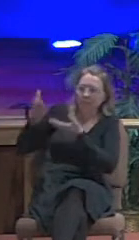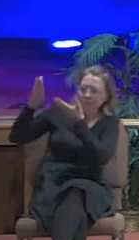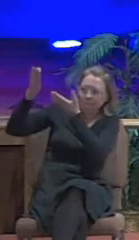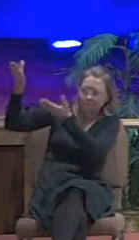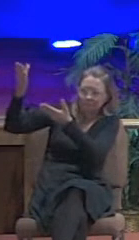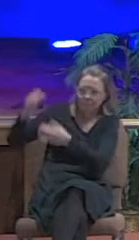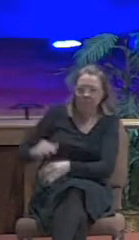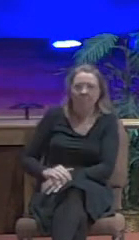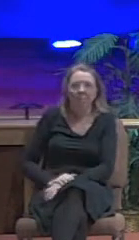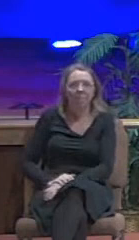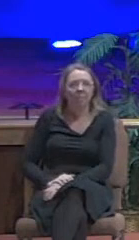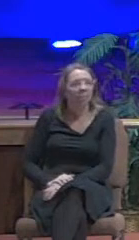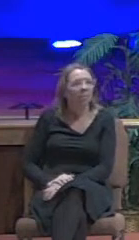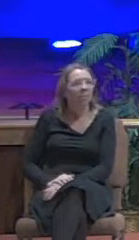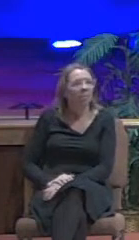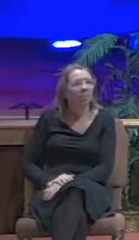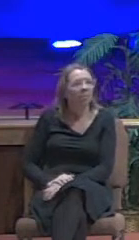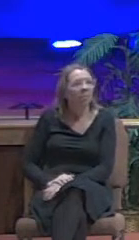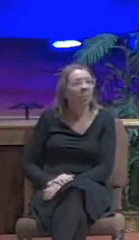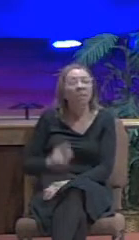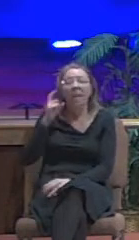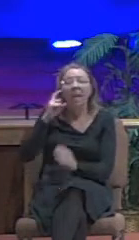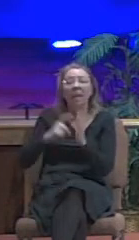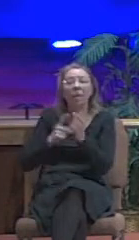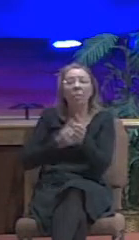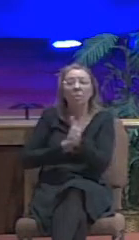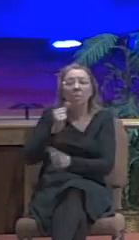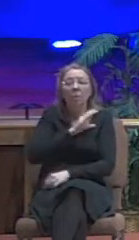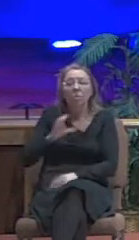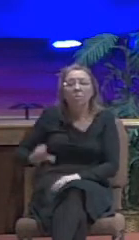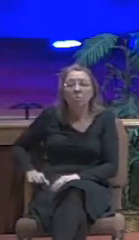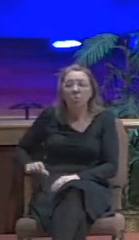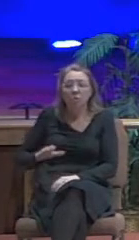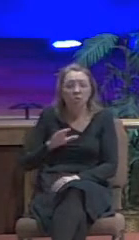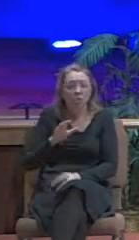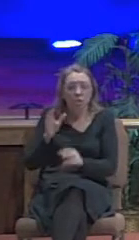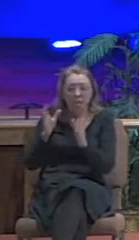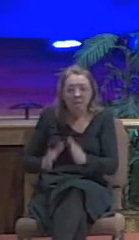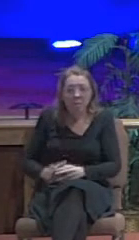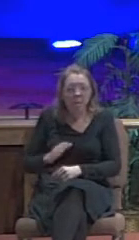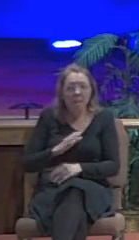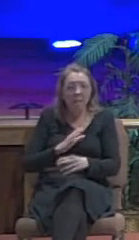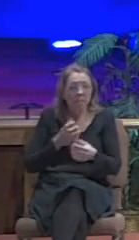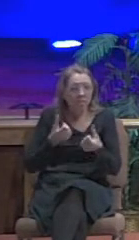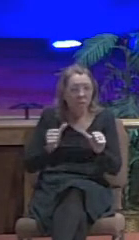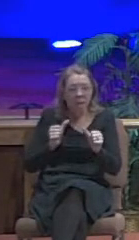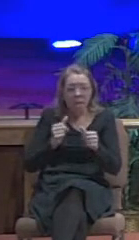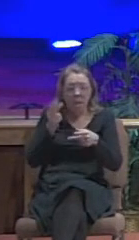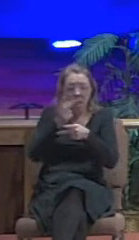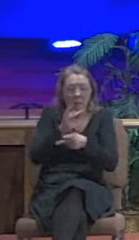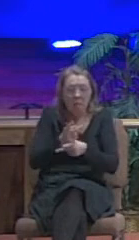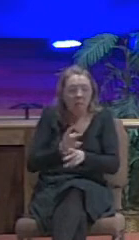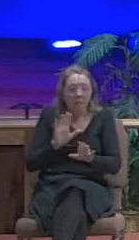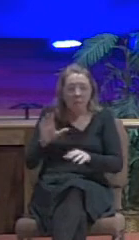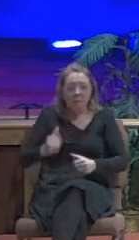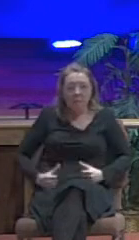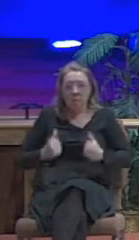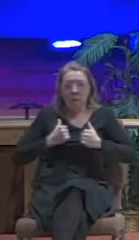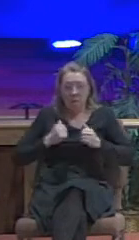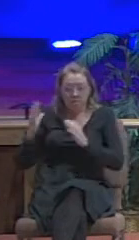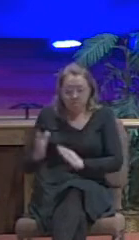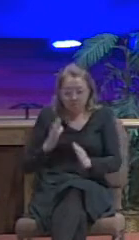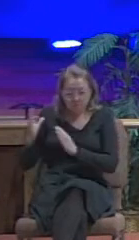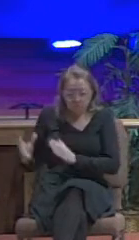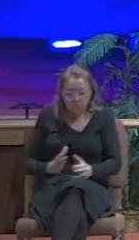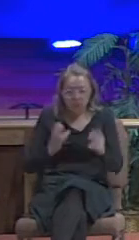And I see most Christians today just scrambling to get their life in order so that they can then be a part of